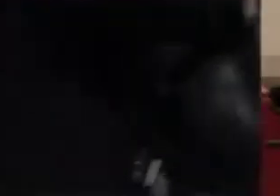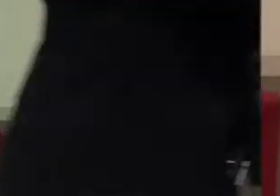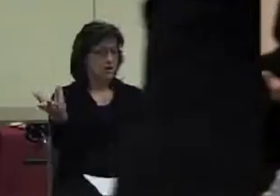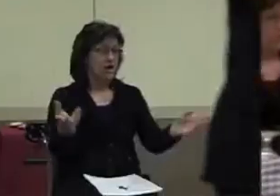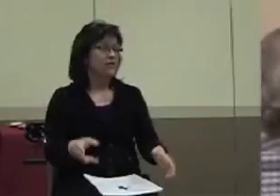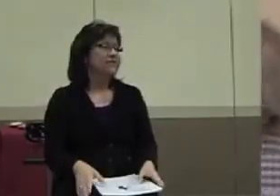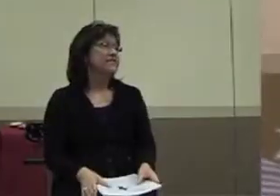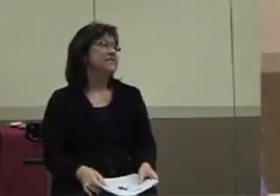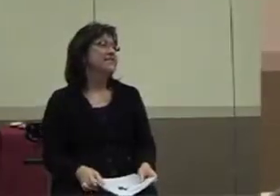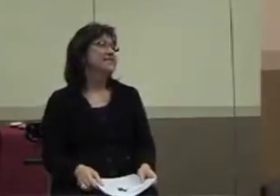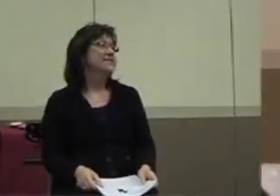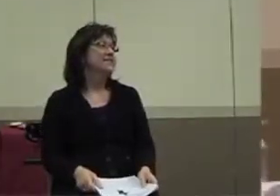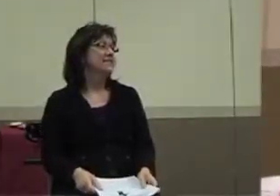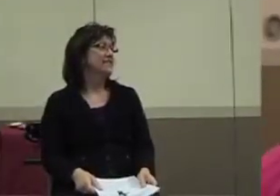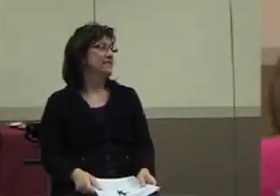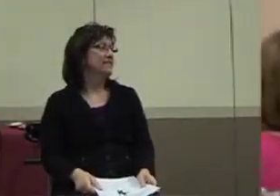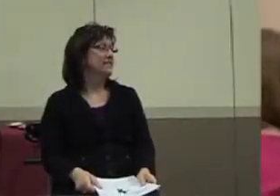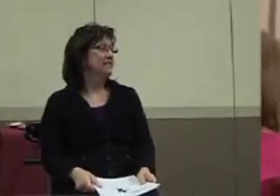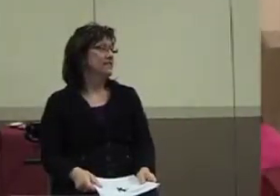time.